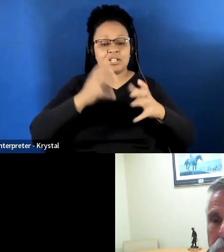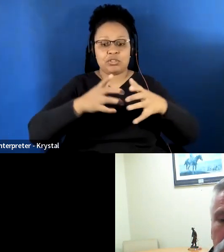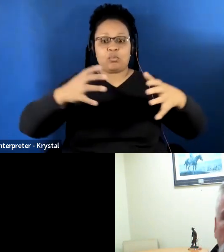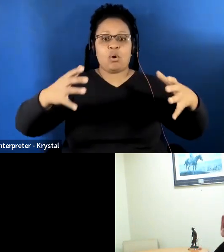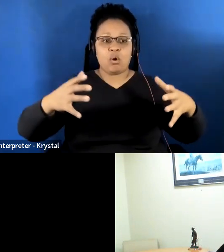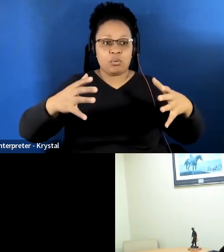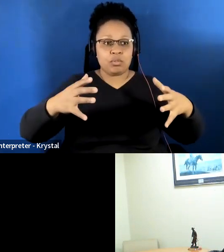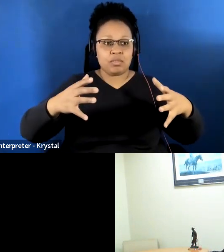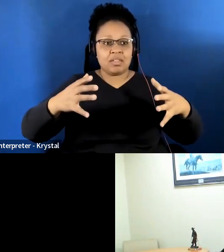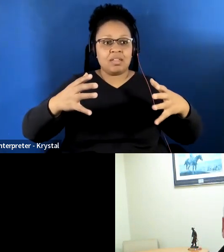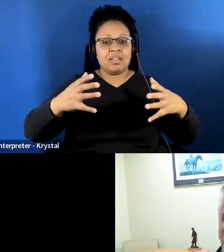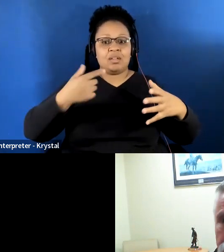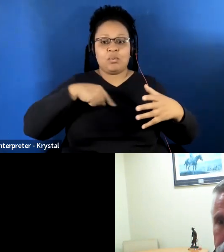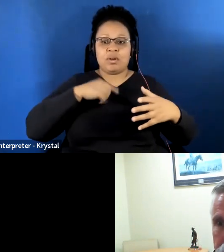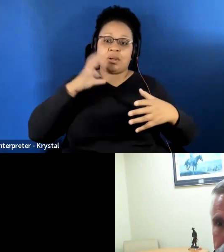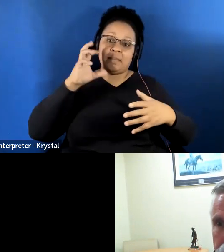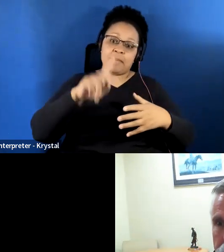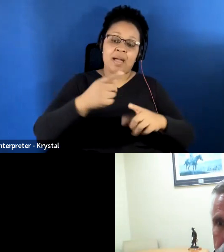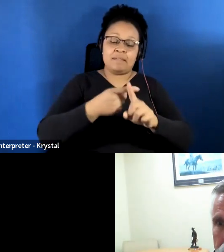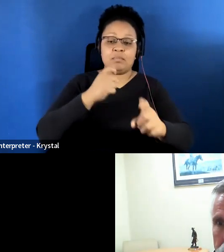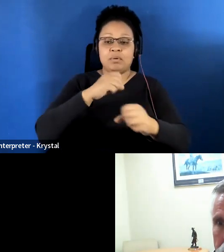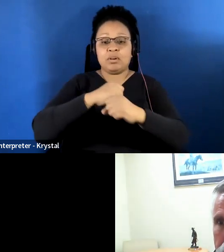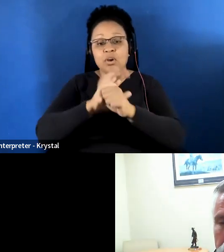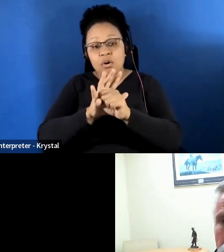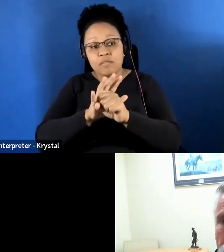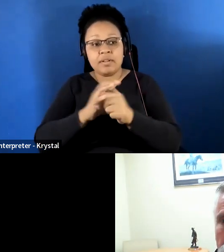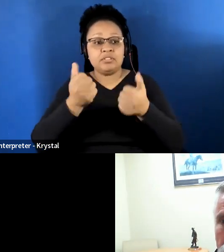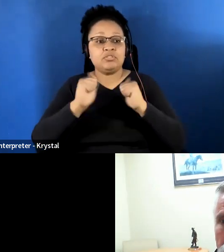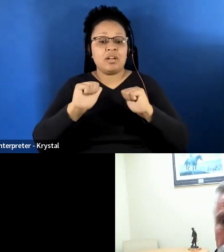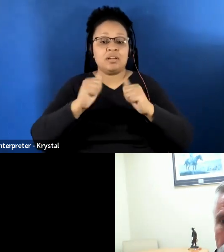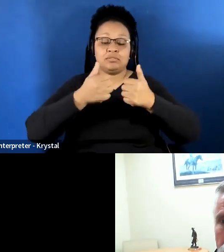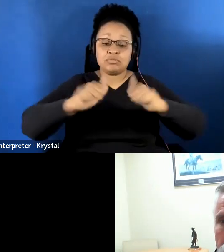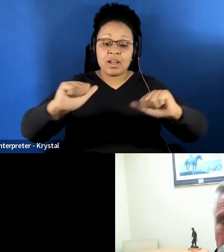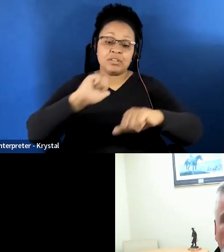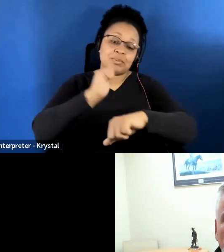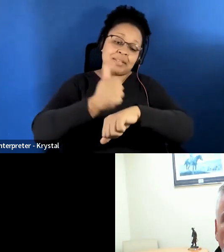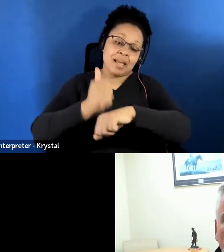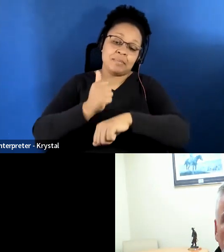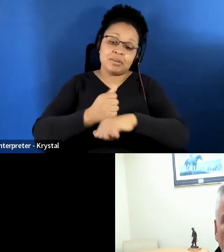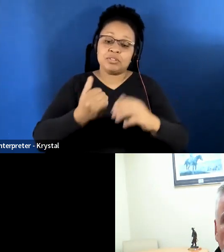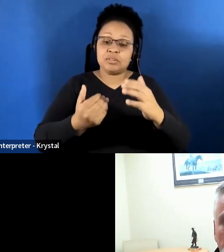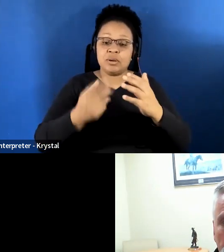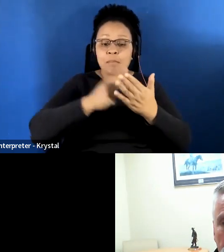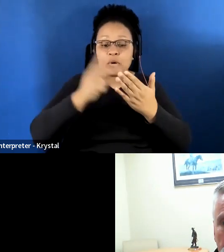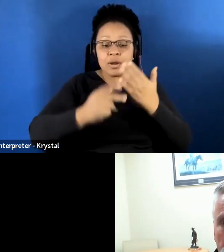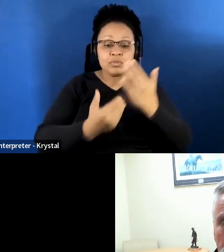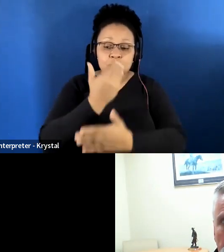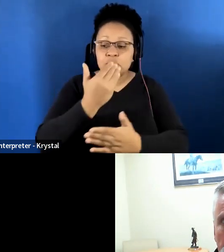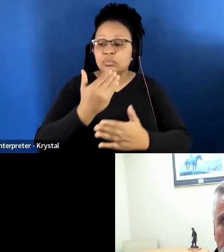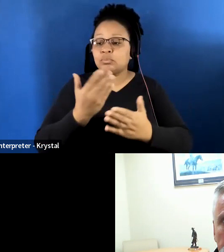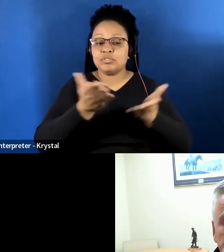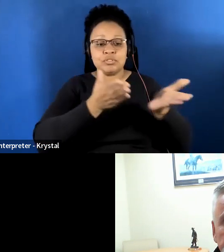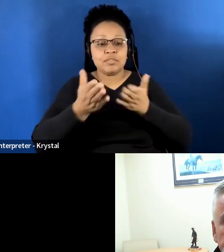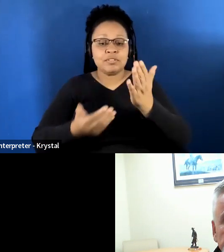Like we're coming back from COVID. We are trying to establish new programs, new services, and adapt